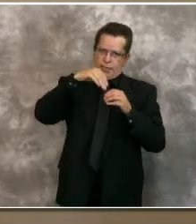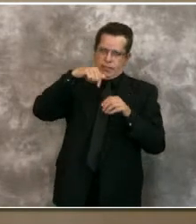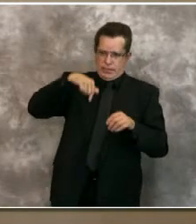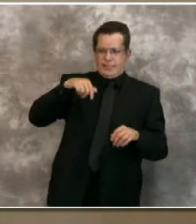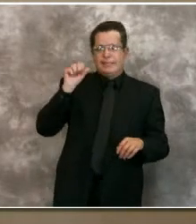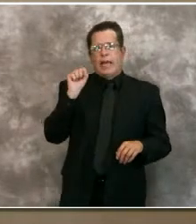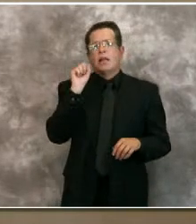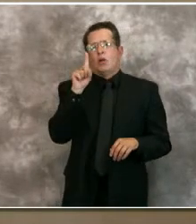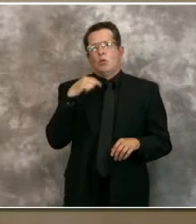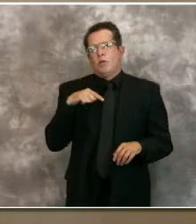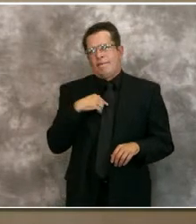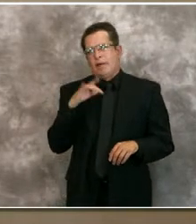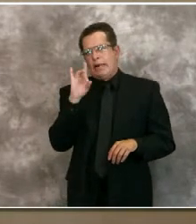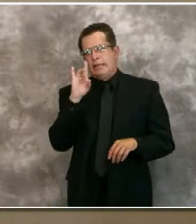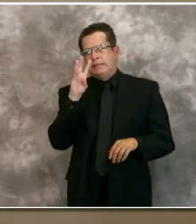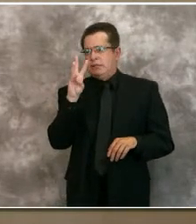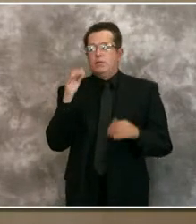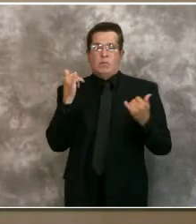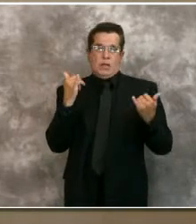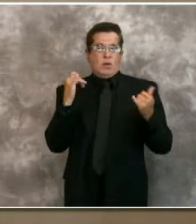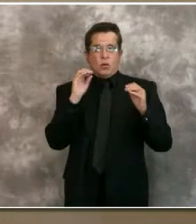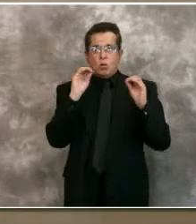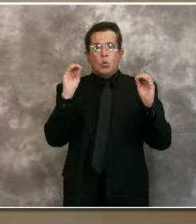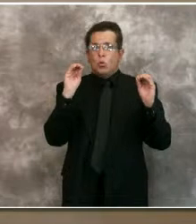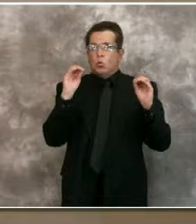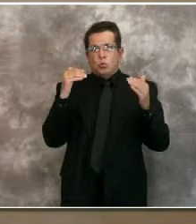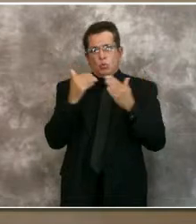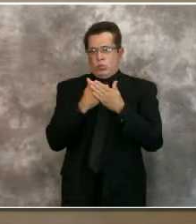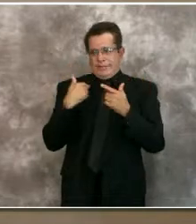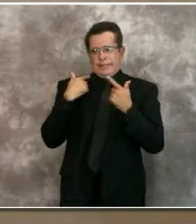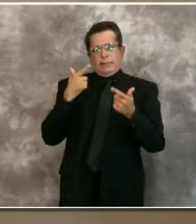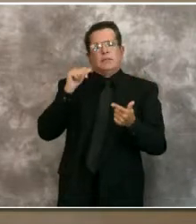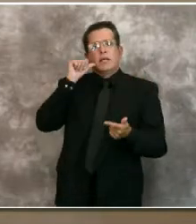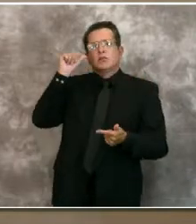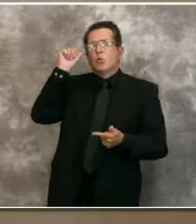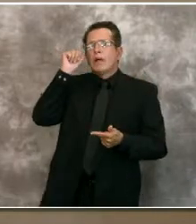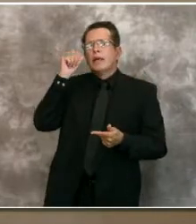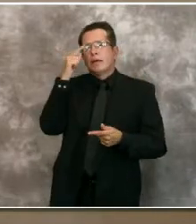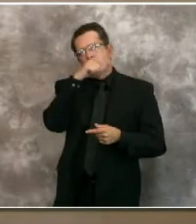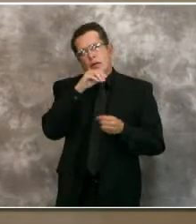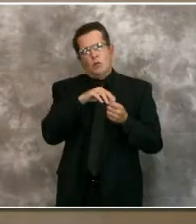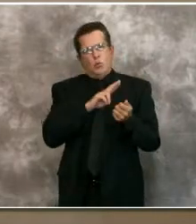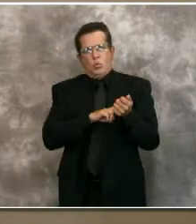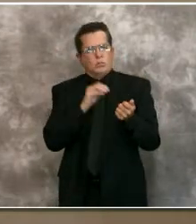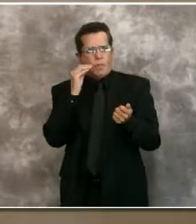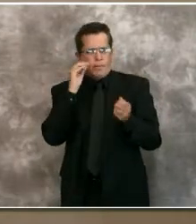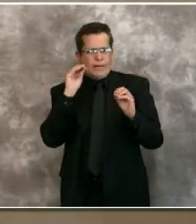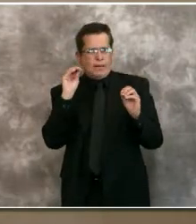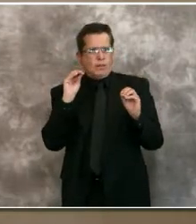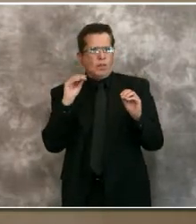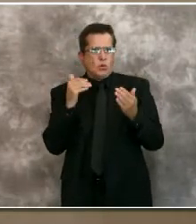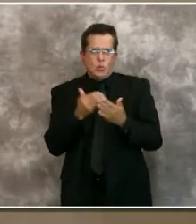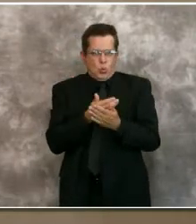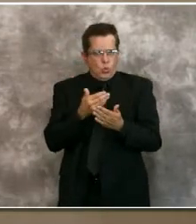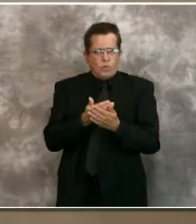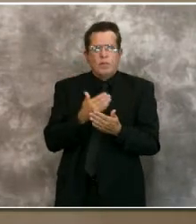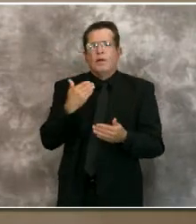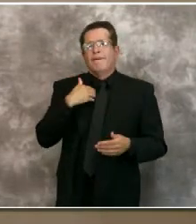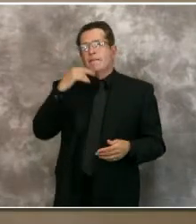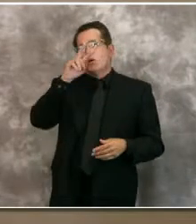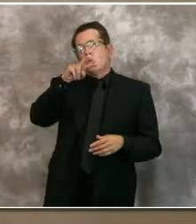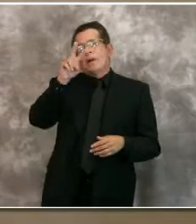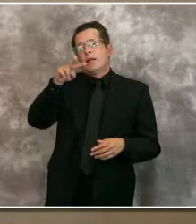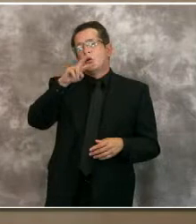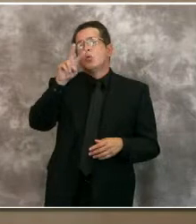Diego. There have been no new outbreaks reported since yesterday in skilled nursing facilities. There are 22 outbreaks